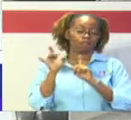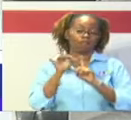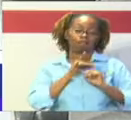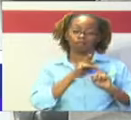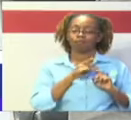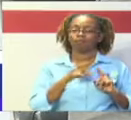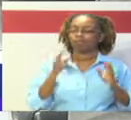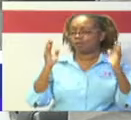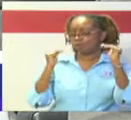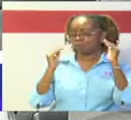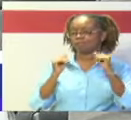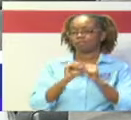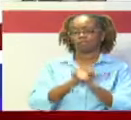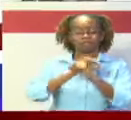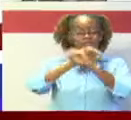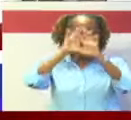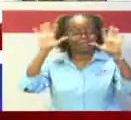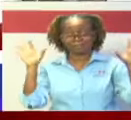clarify.